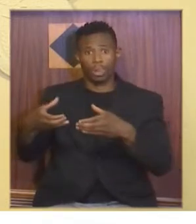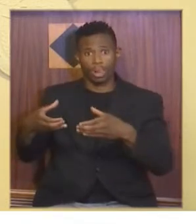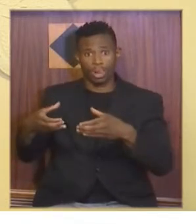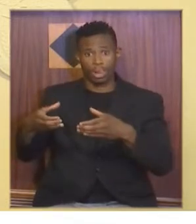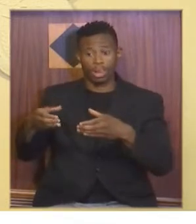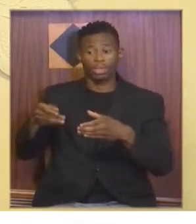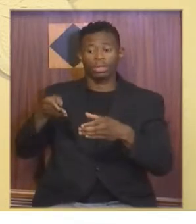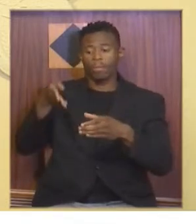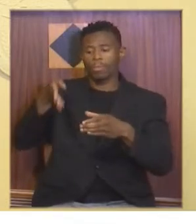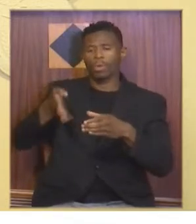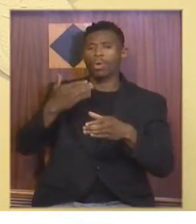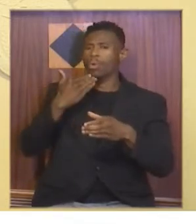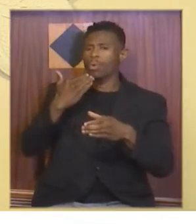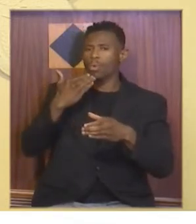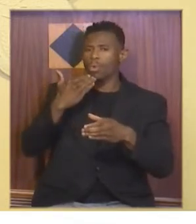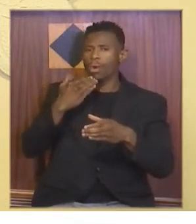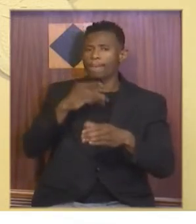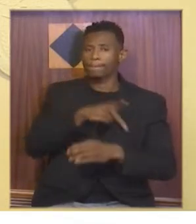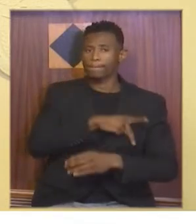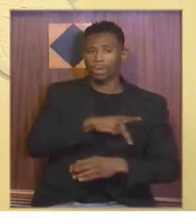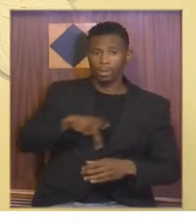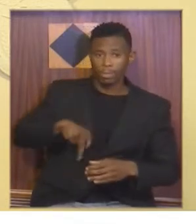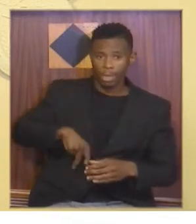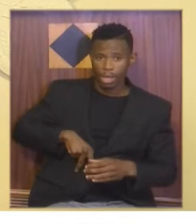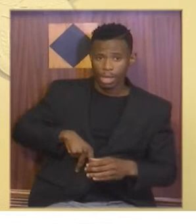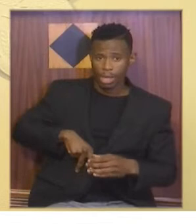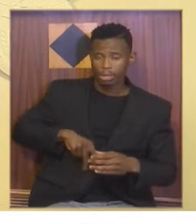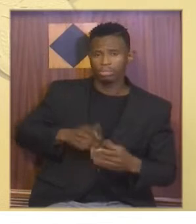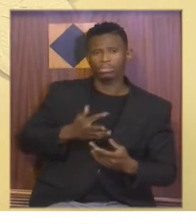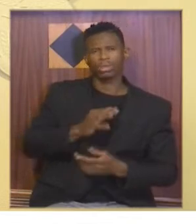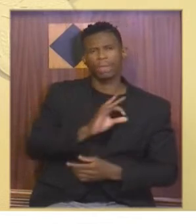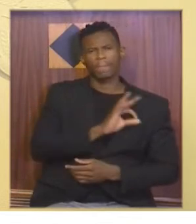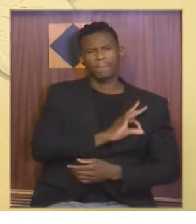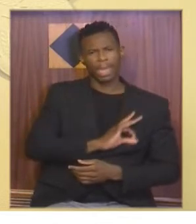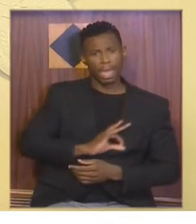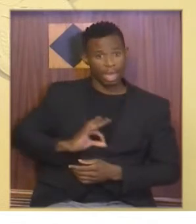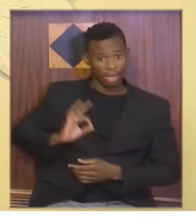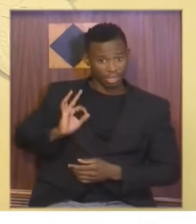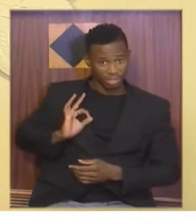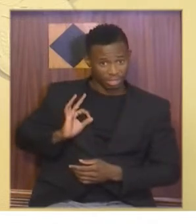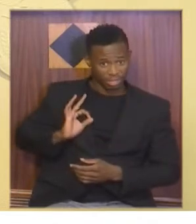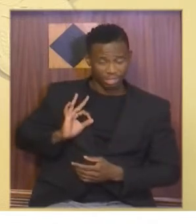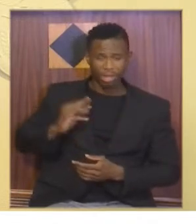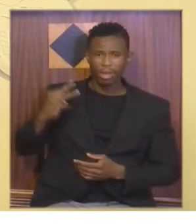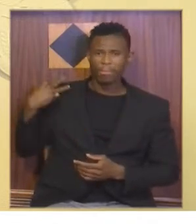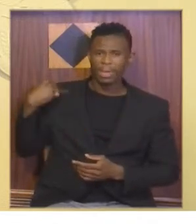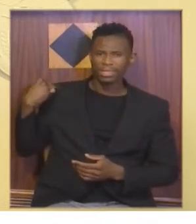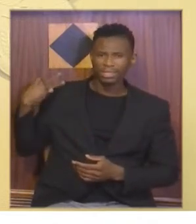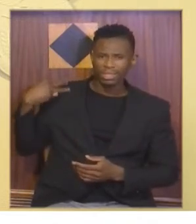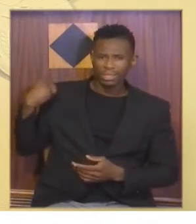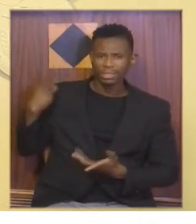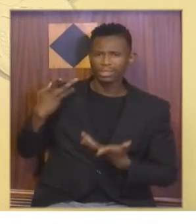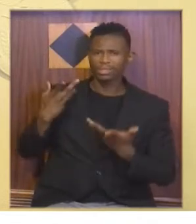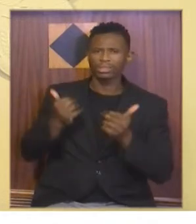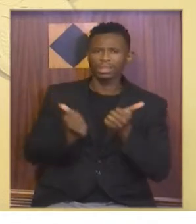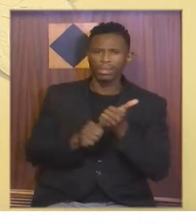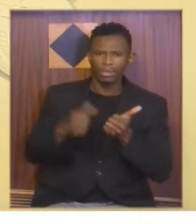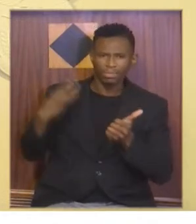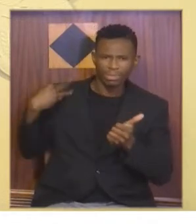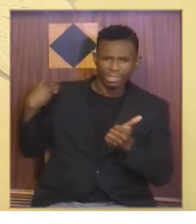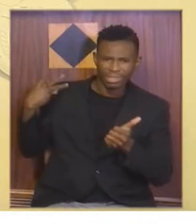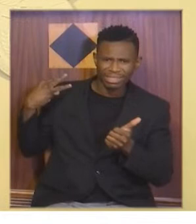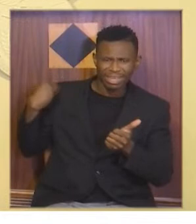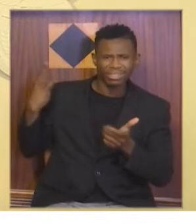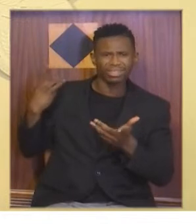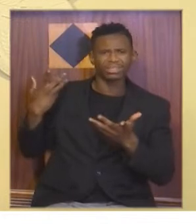our premiers, our mayors of all metros, ministers, deputy ministers, and representatives